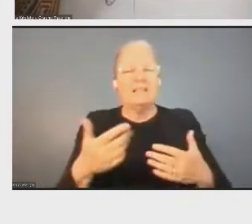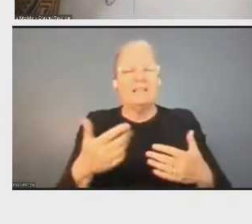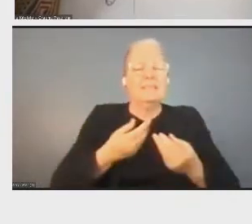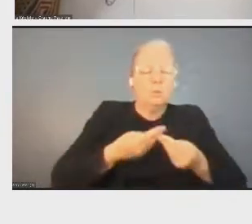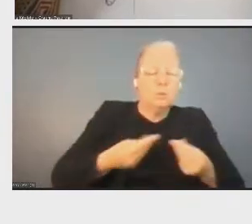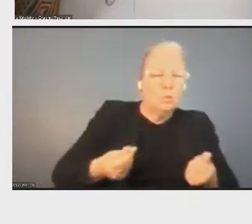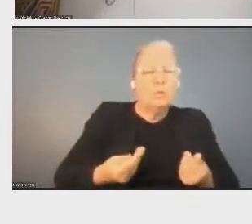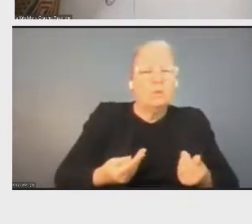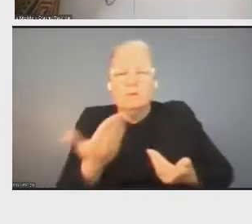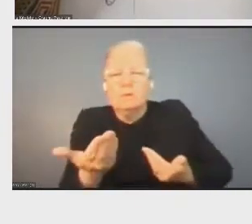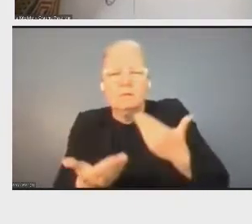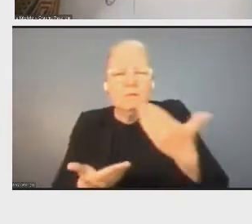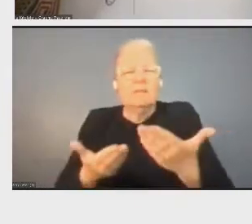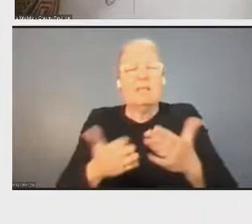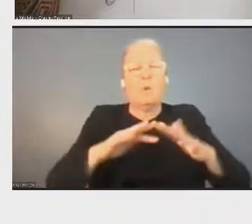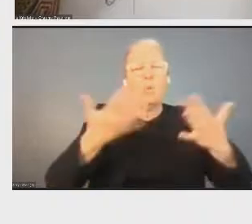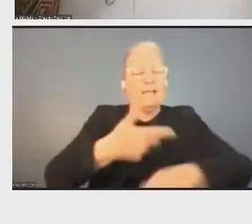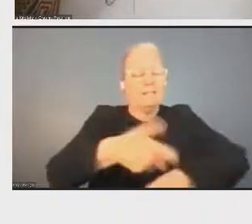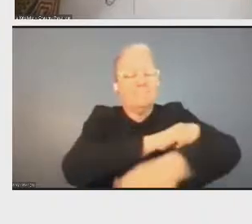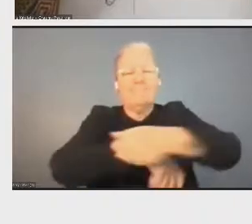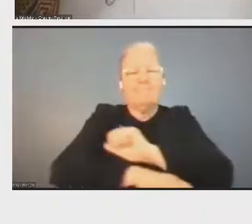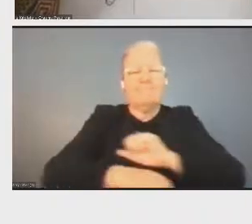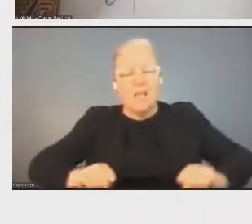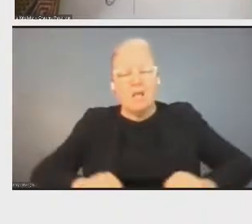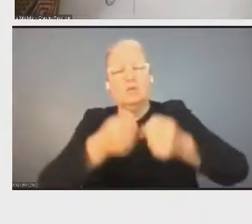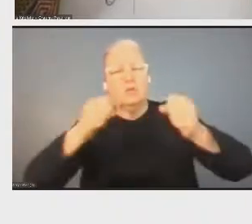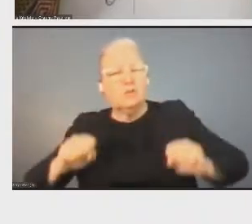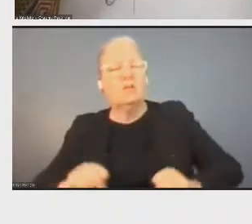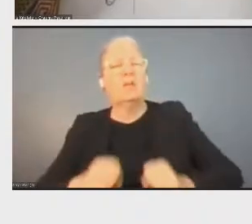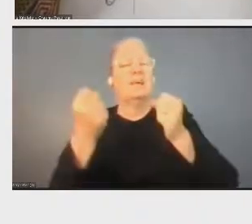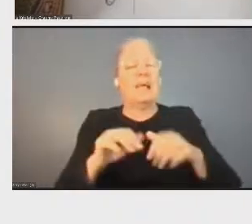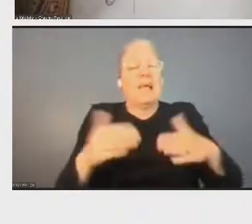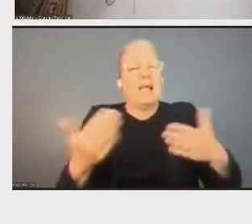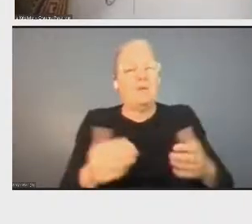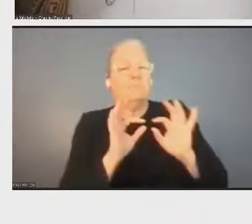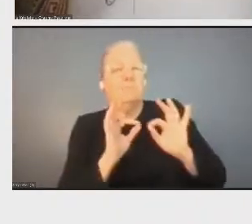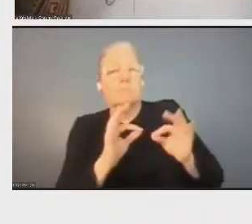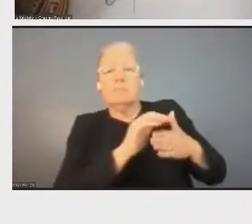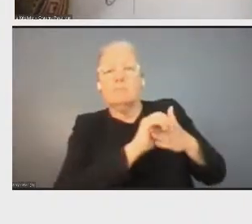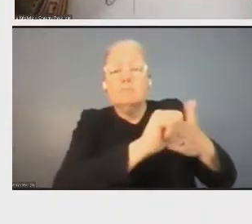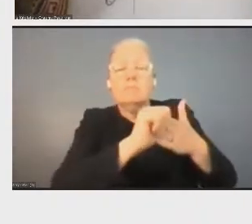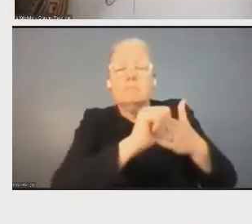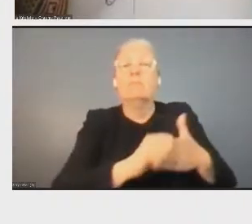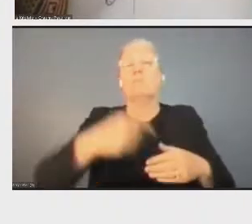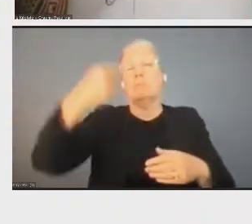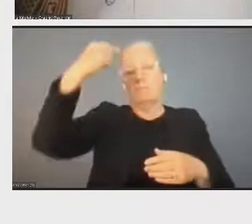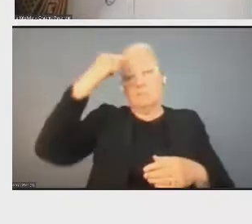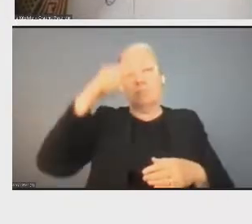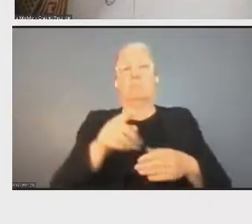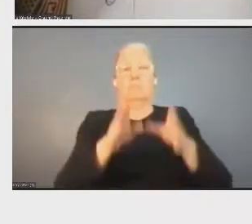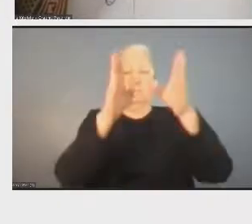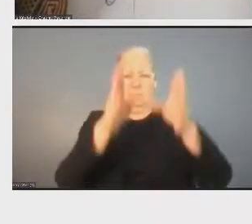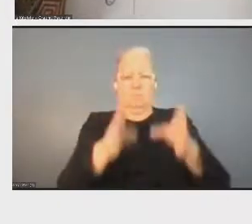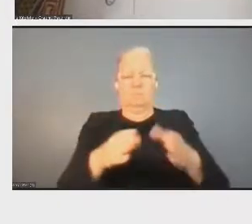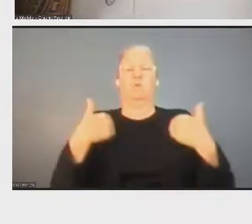different actions that promote collaborative leadership and put nature and human rights at the forefront of